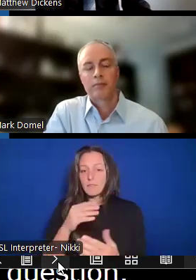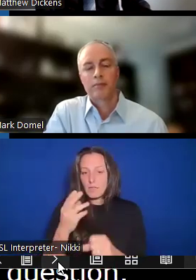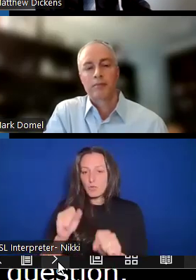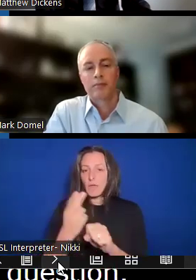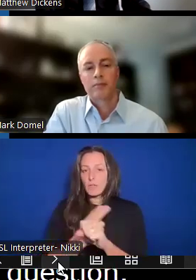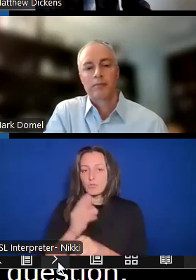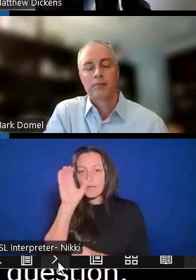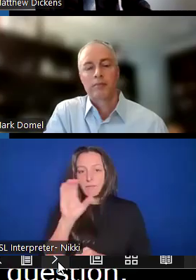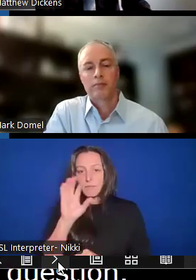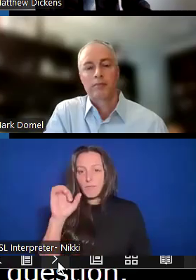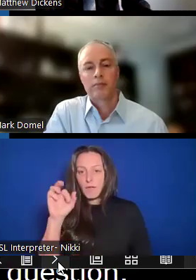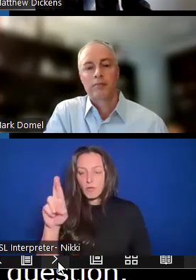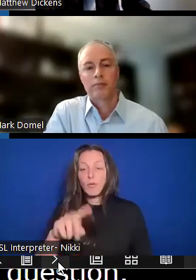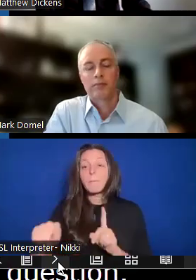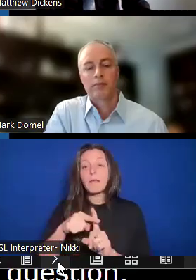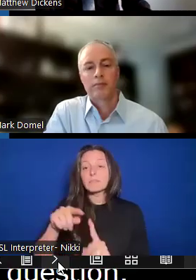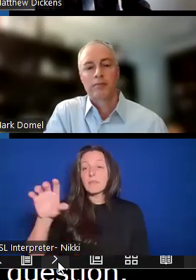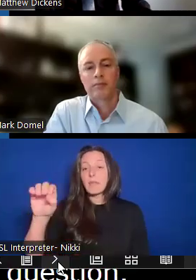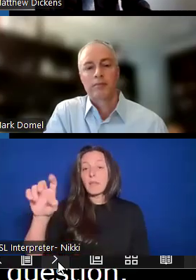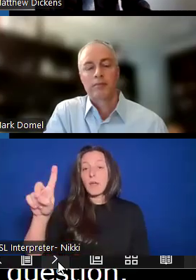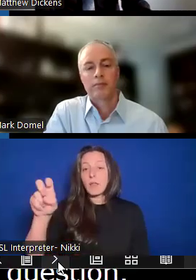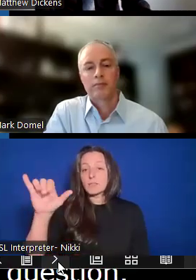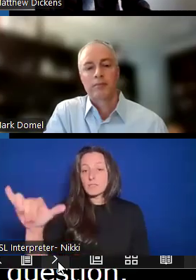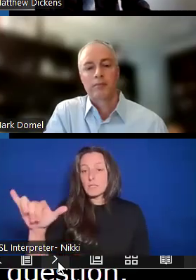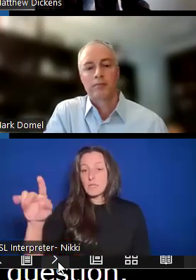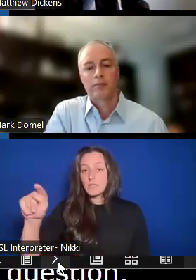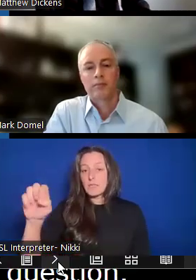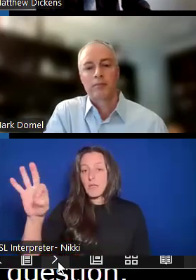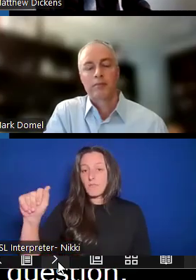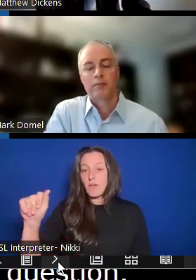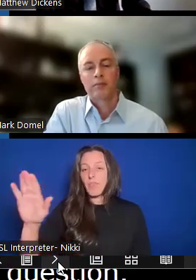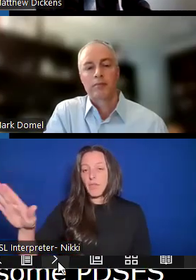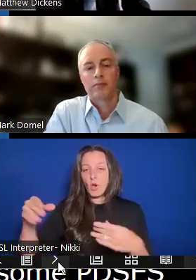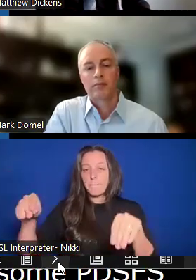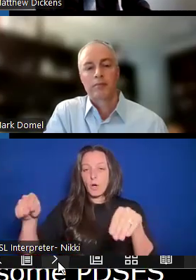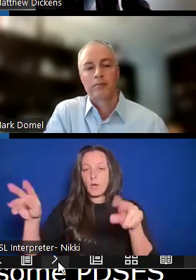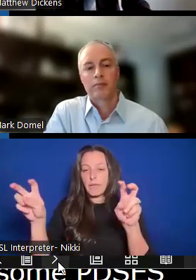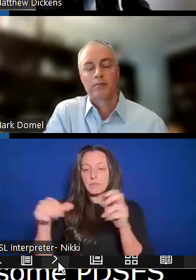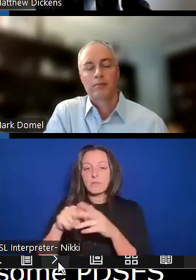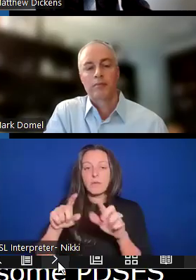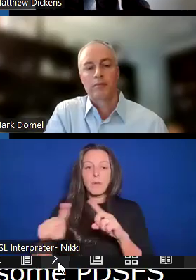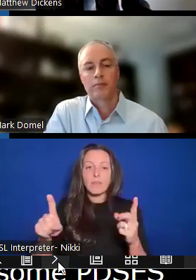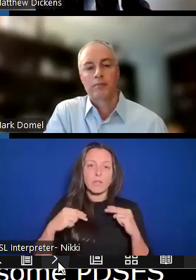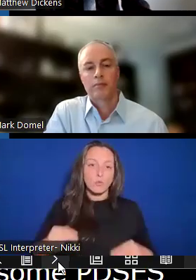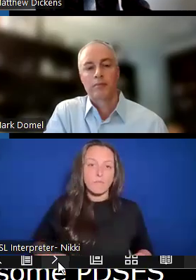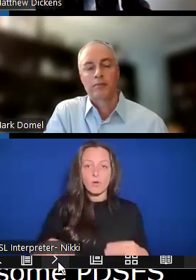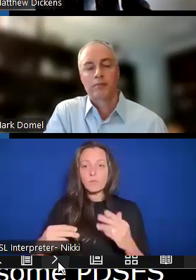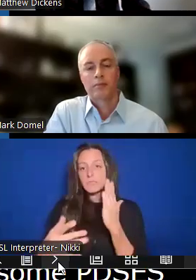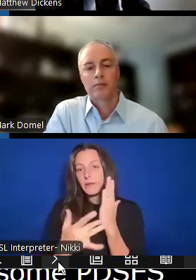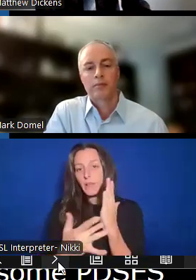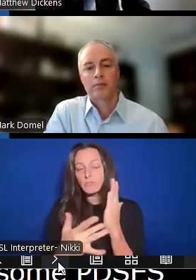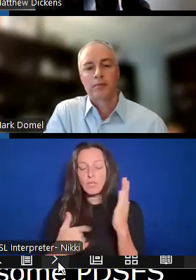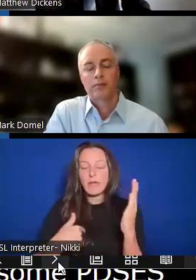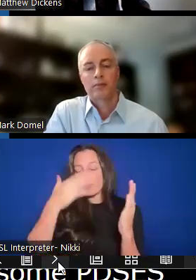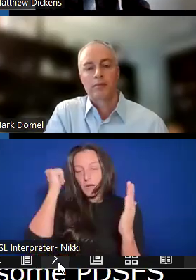in the Odyssey TEFA marketplace. But it's anything from transportation, uniforms, technology, which I didn't